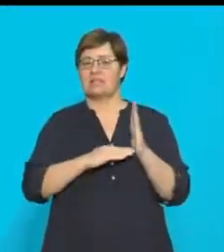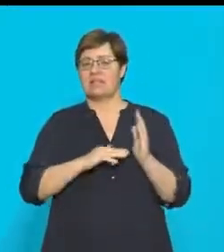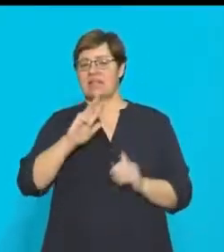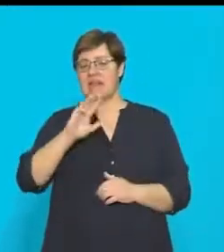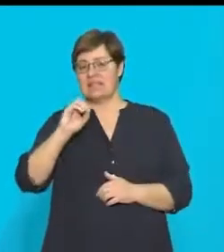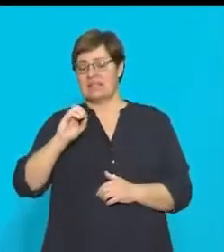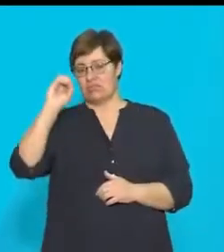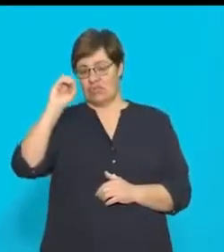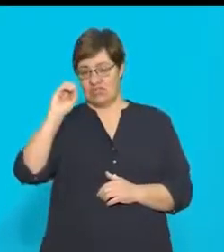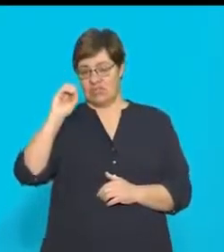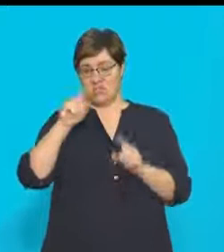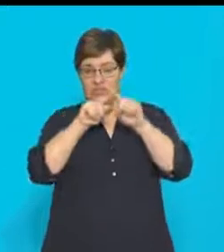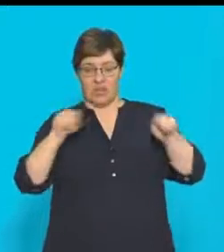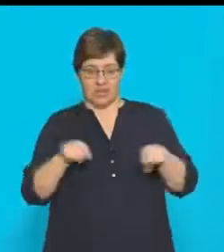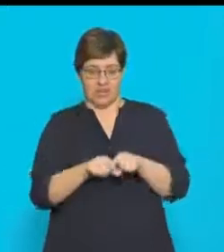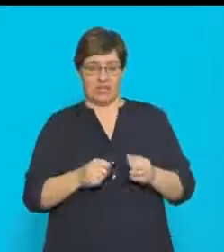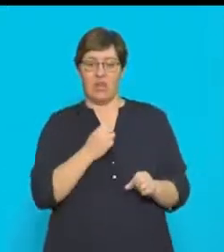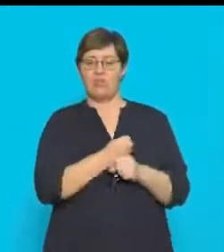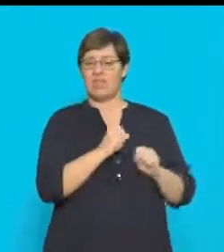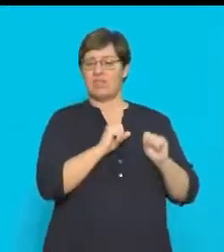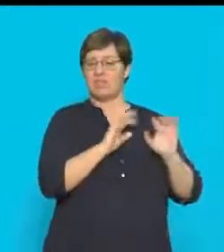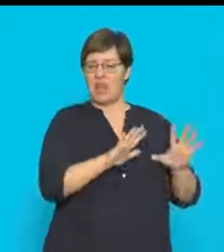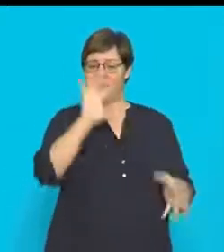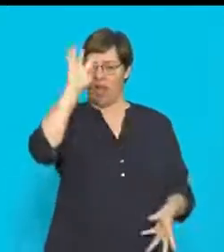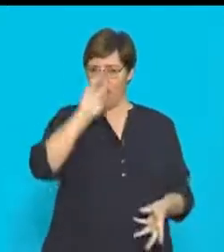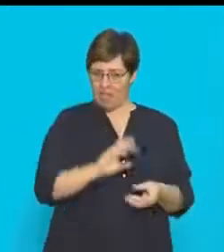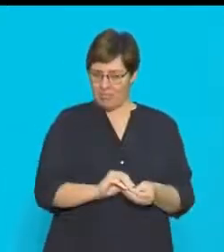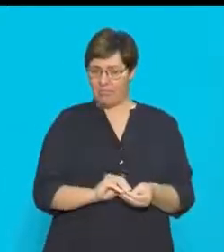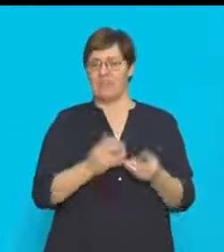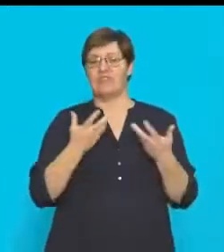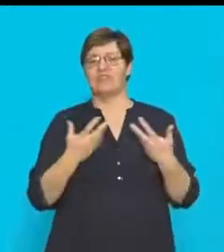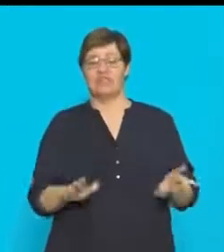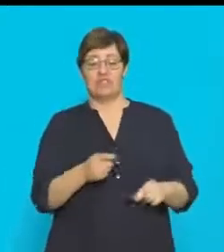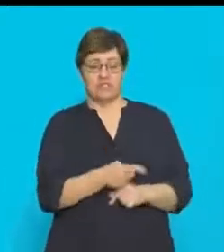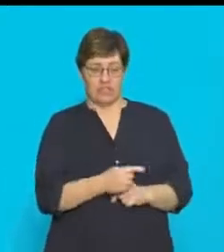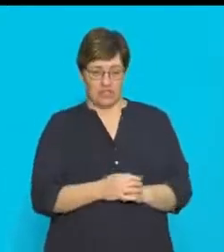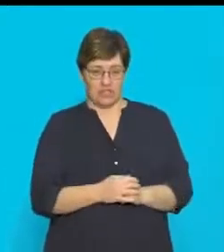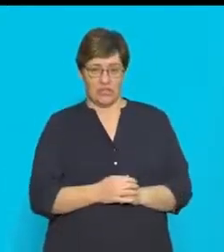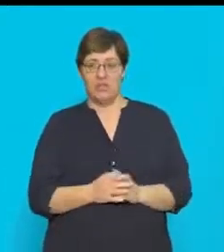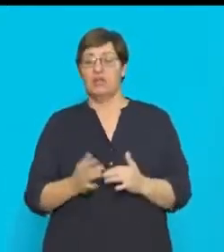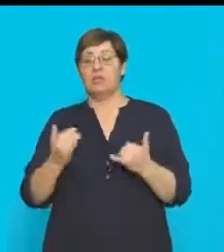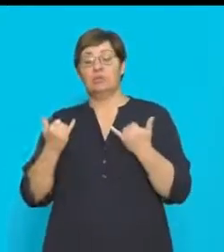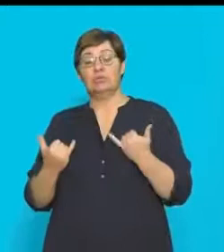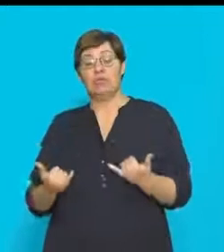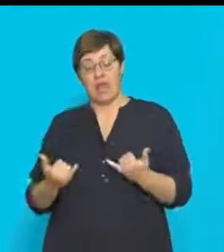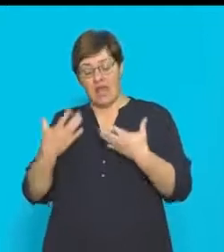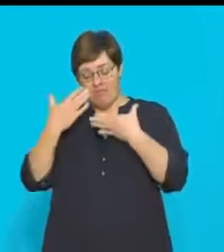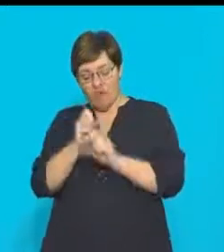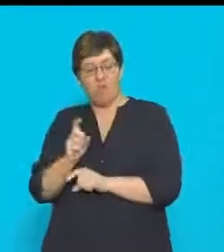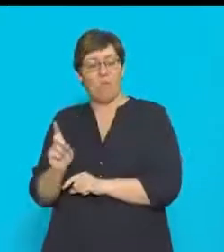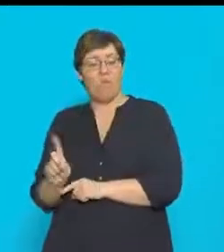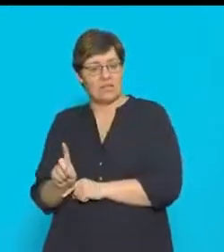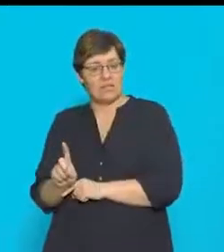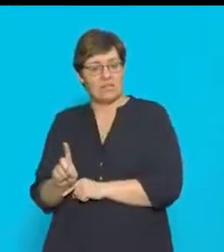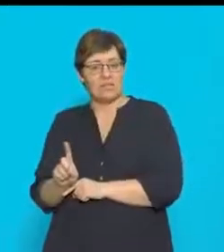triangles. So in grade 10, you've covered all of these sections. However, today, we're going to begin